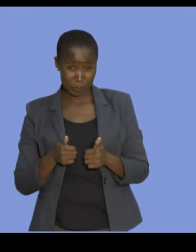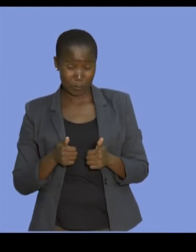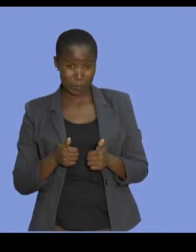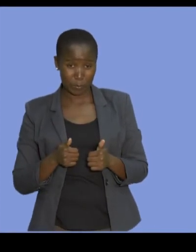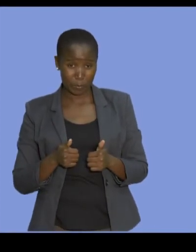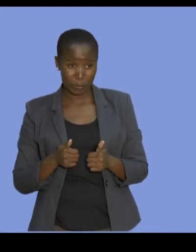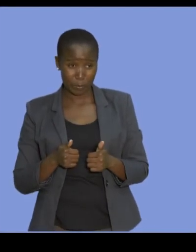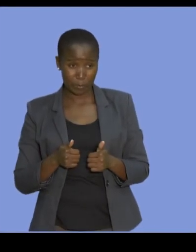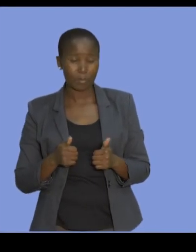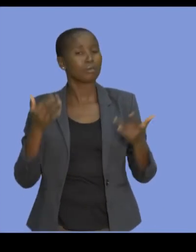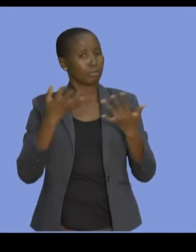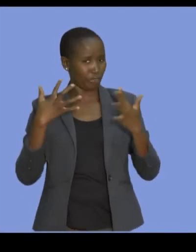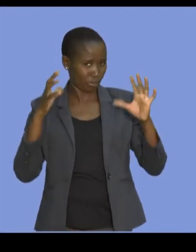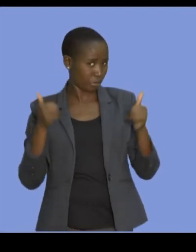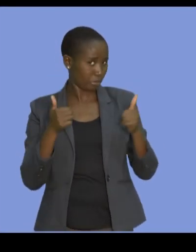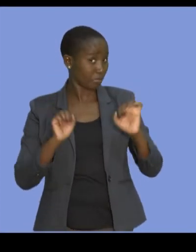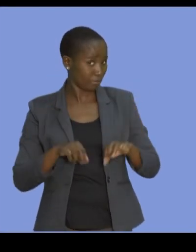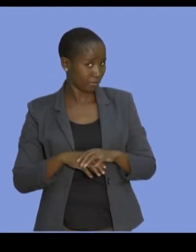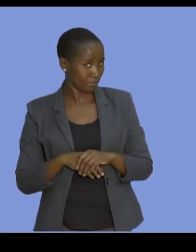that, our quartiles.